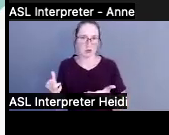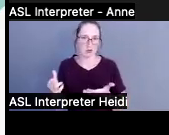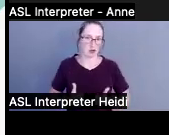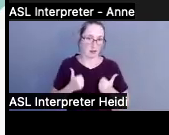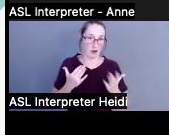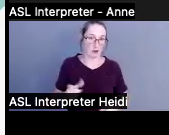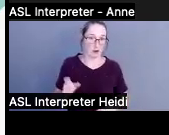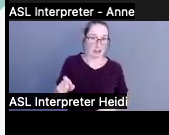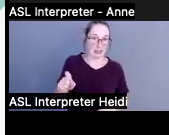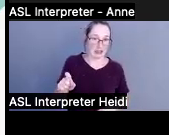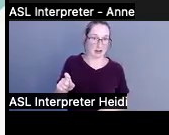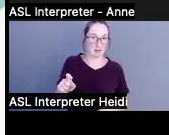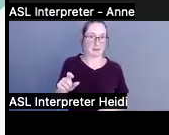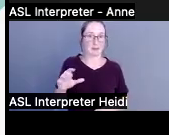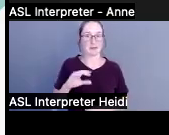survivors needed.